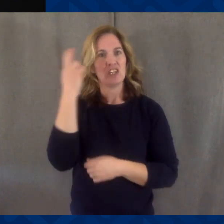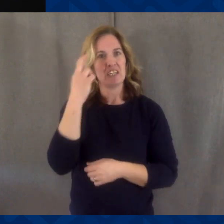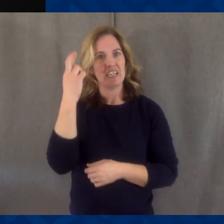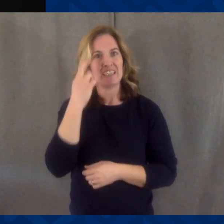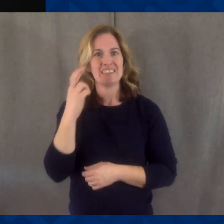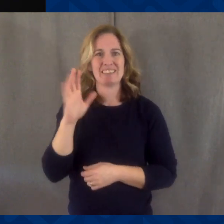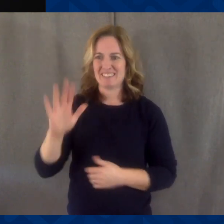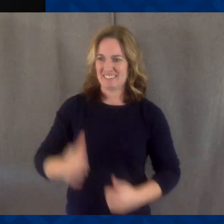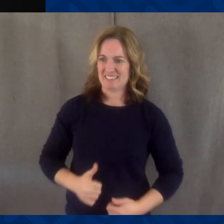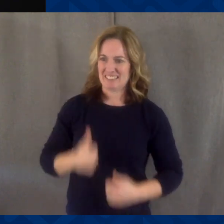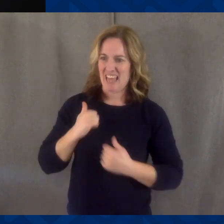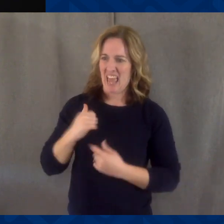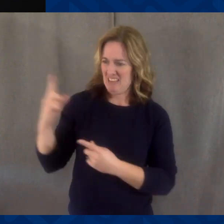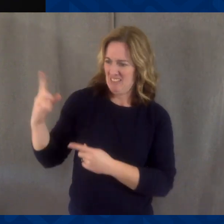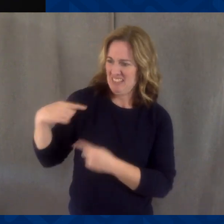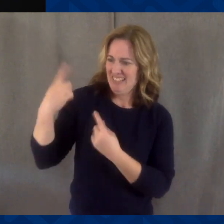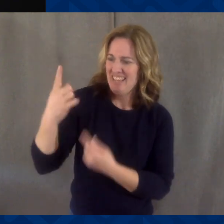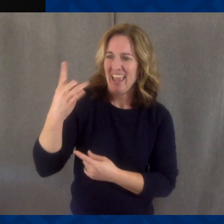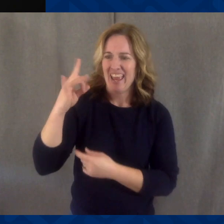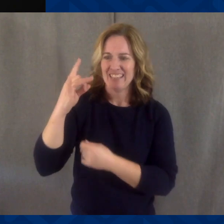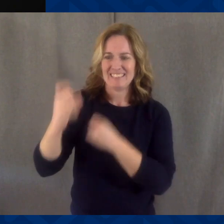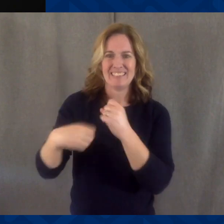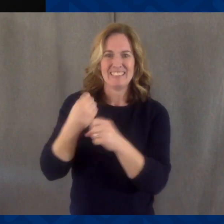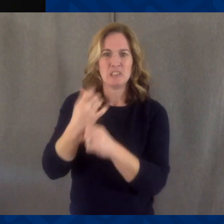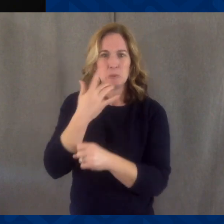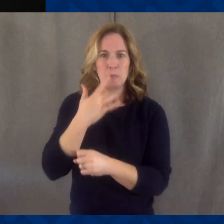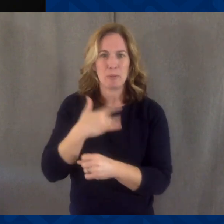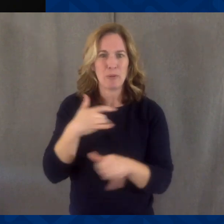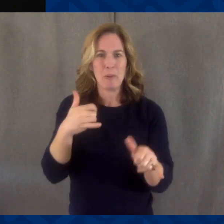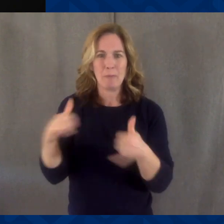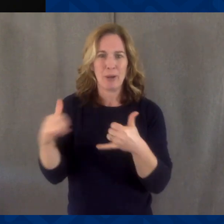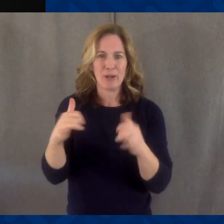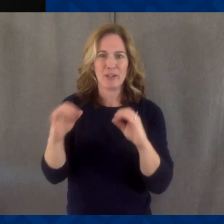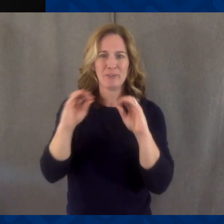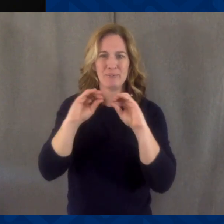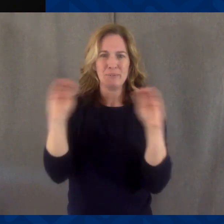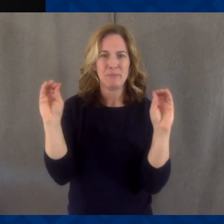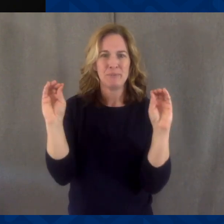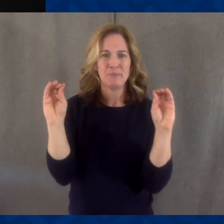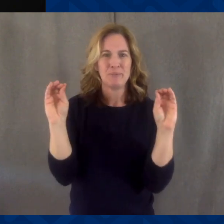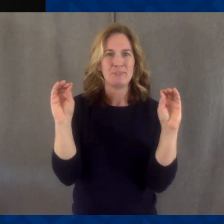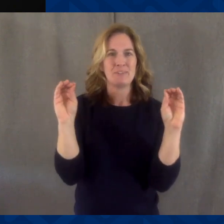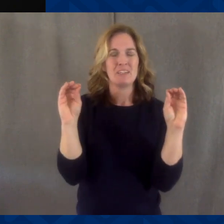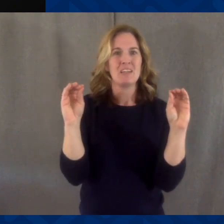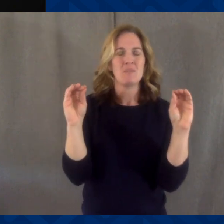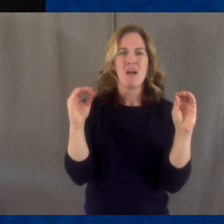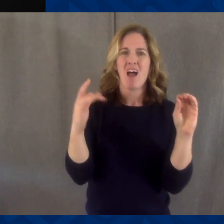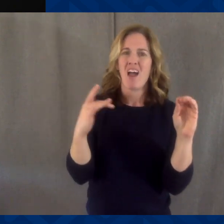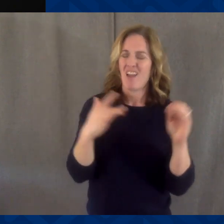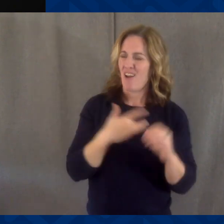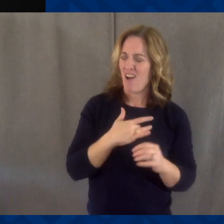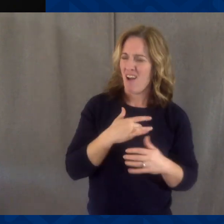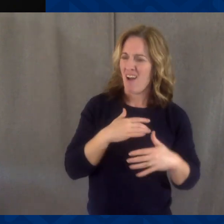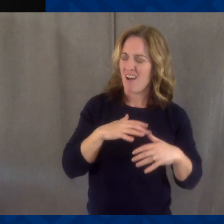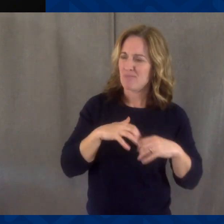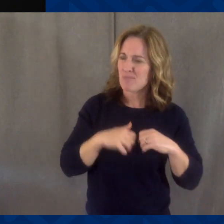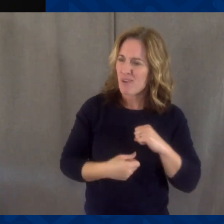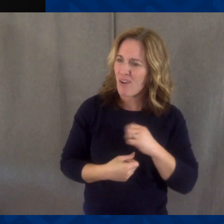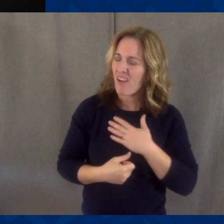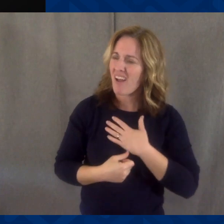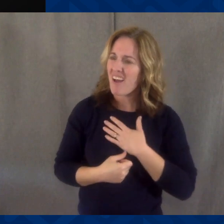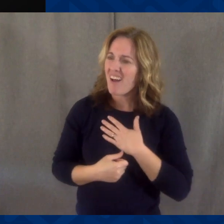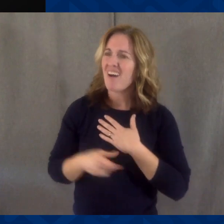years of his life, Kay had never had a birthday party. And my heart broke for this young man because Kay was an